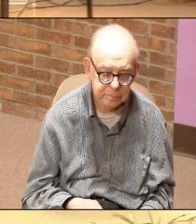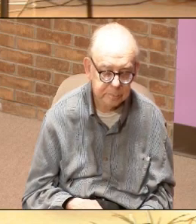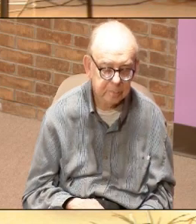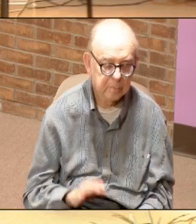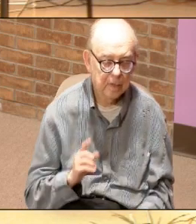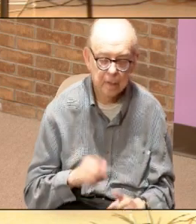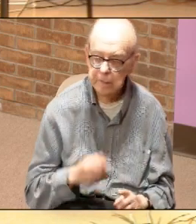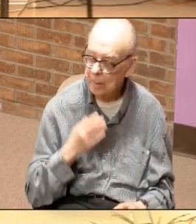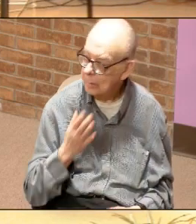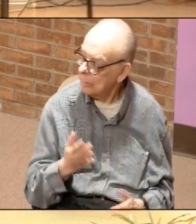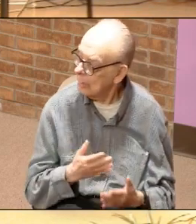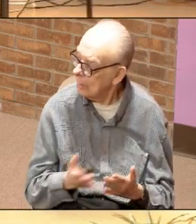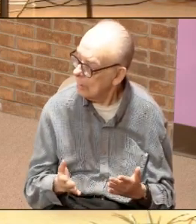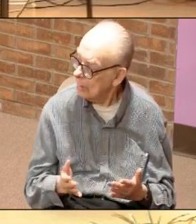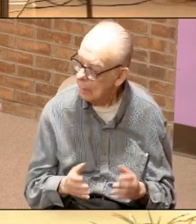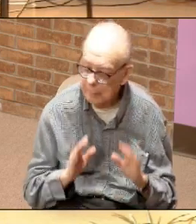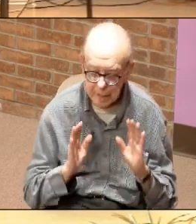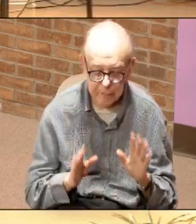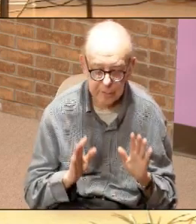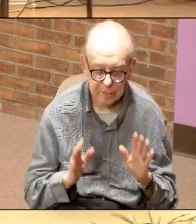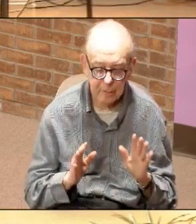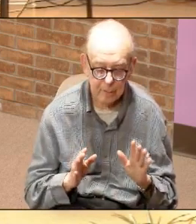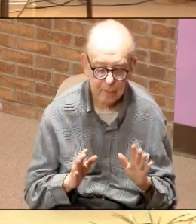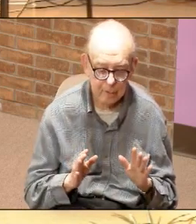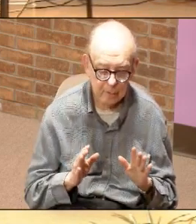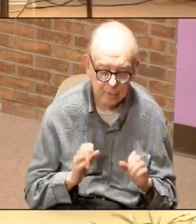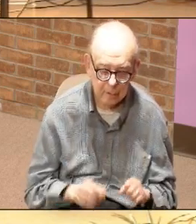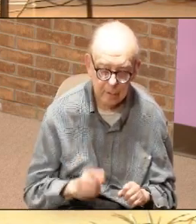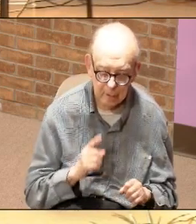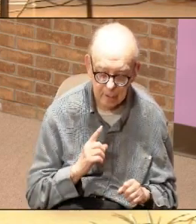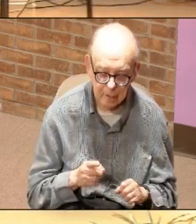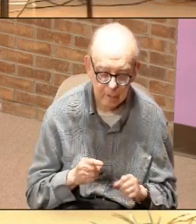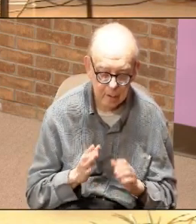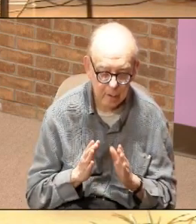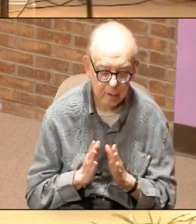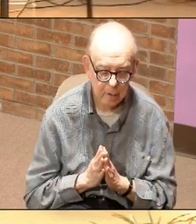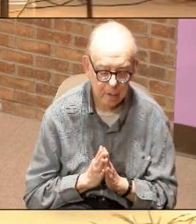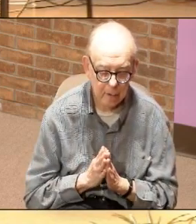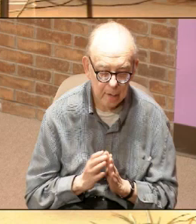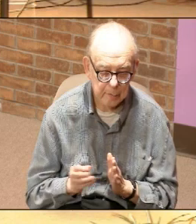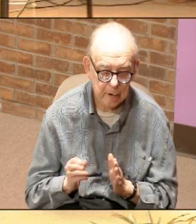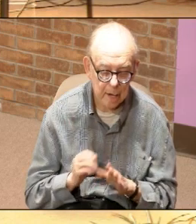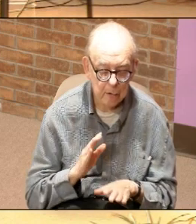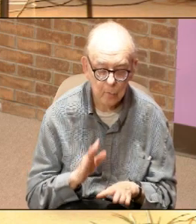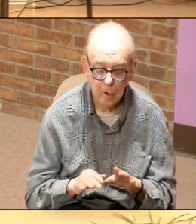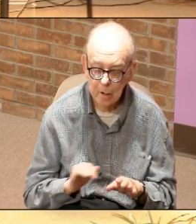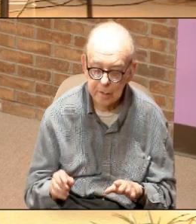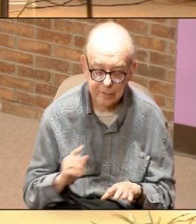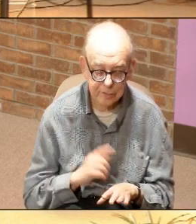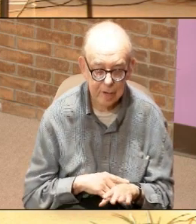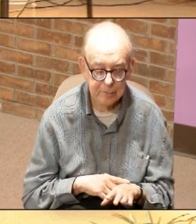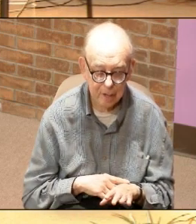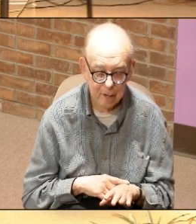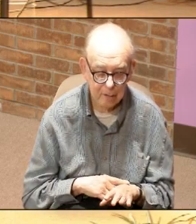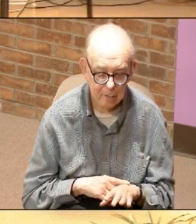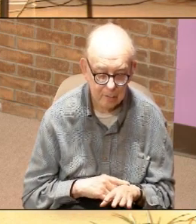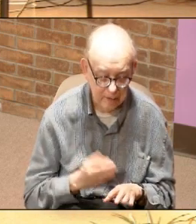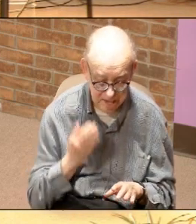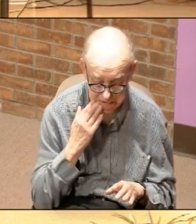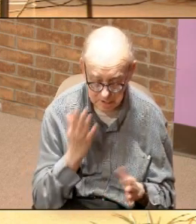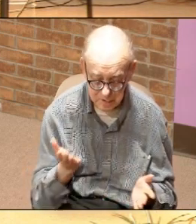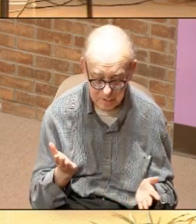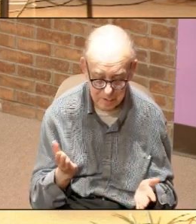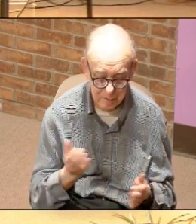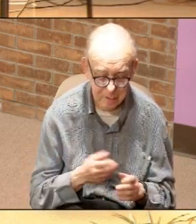And can I tell you something amazing? You can actually pray and walk at the same time. I